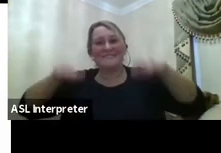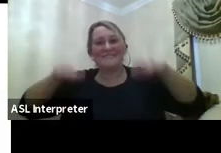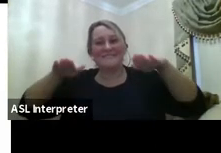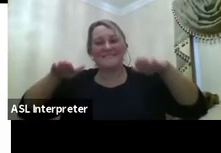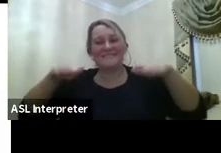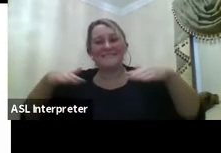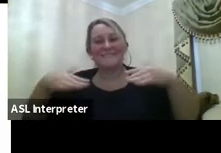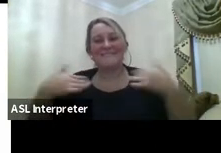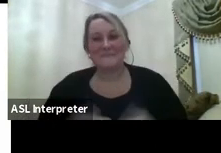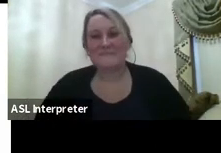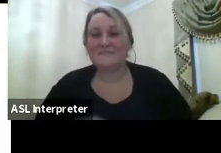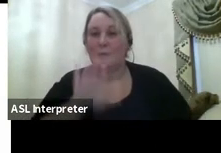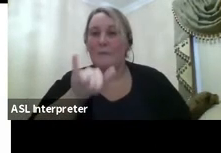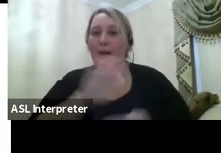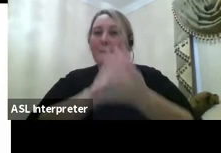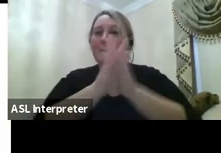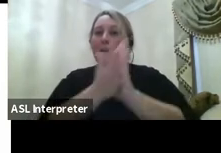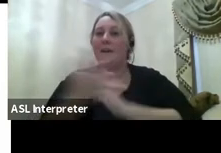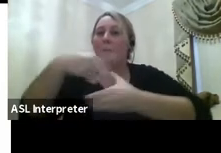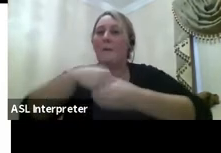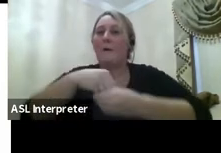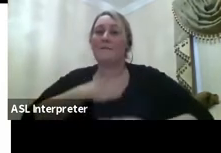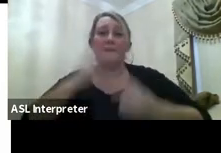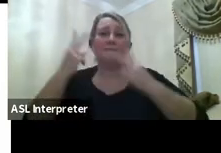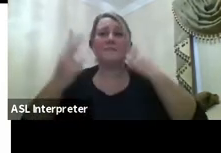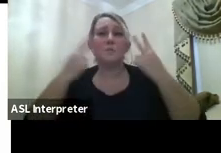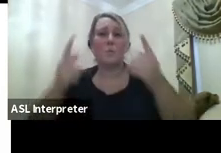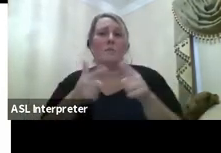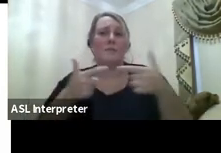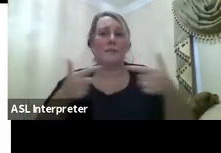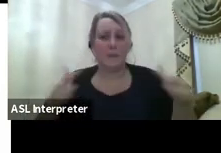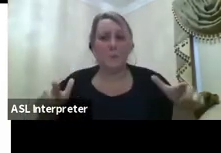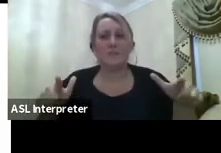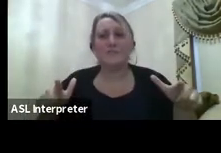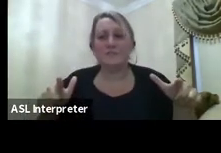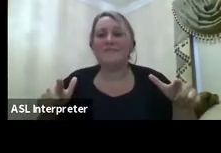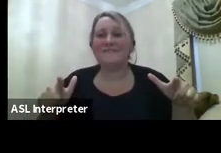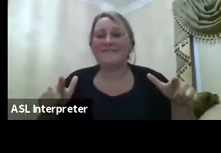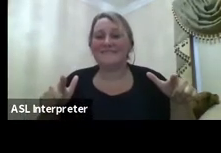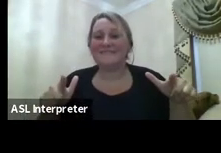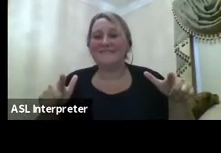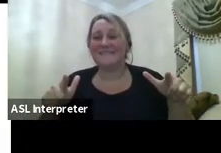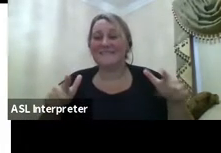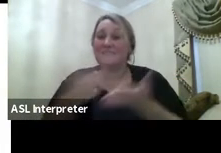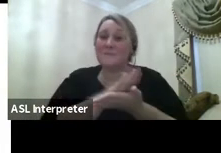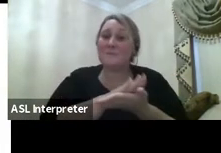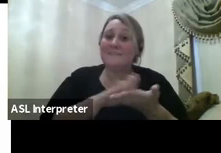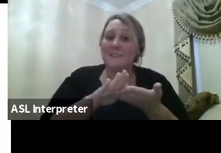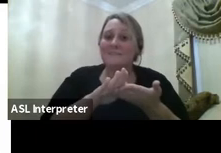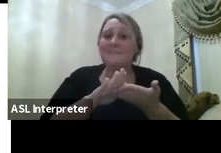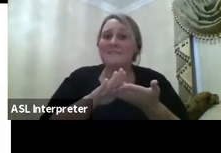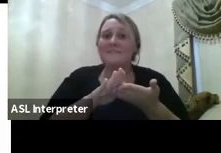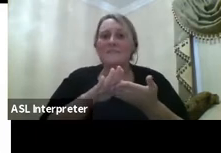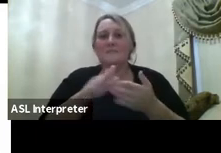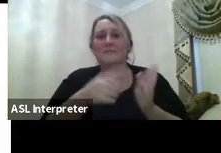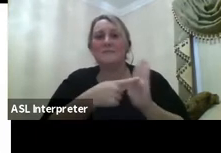language, um, and my practice. So, um, this, this was nice to prepare because these are all, a lot of these are much